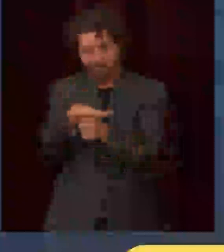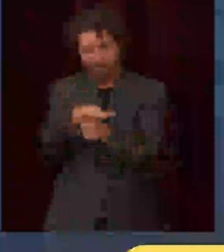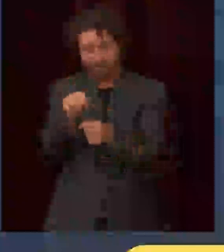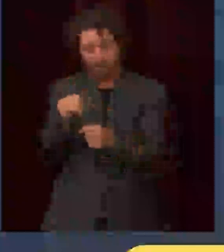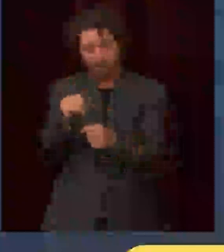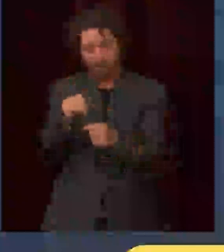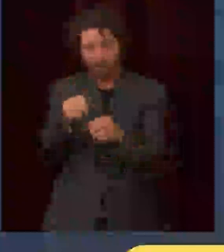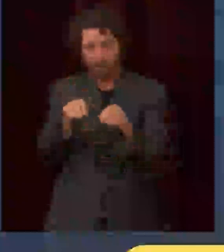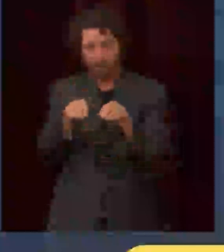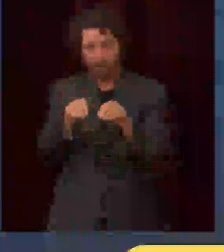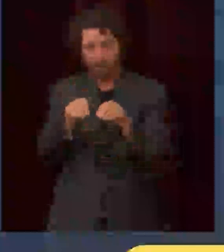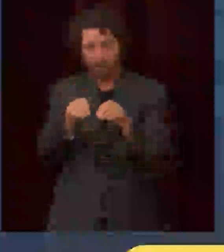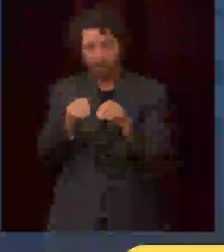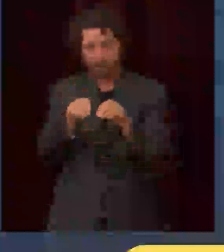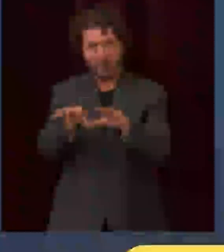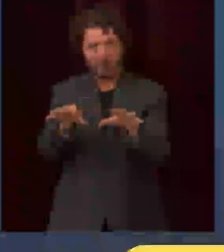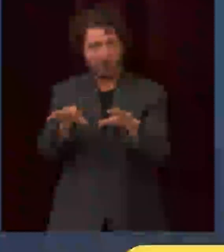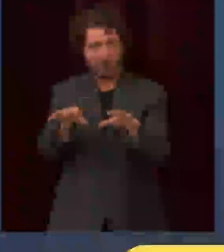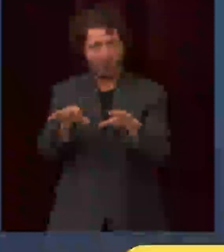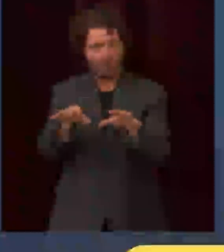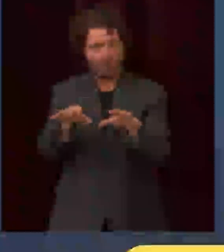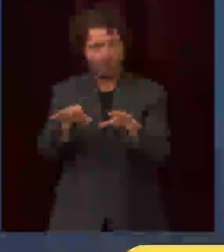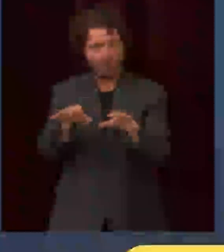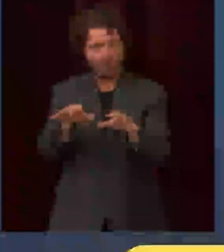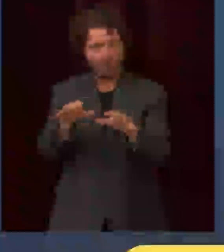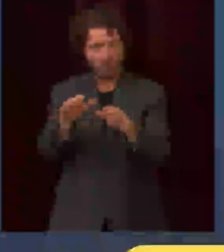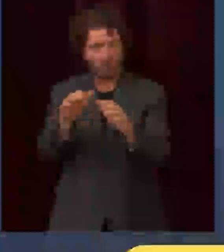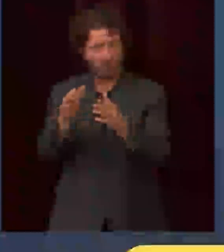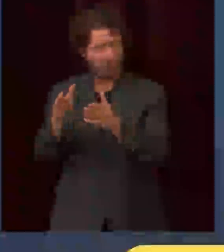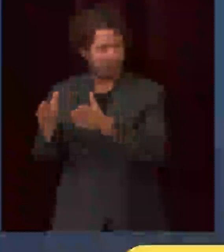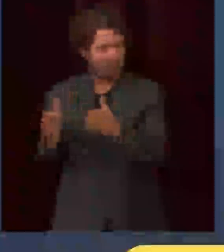laws. John, you want to answer that?